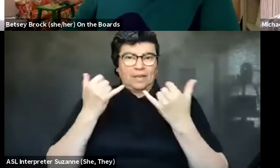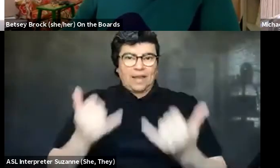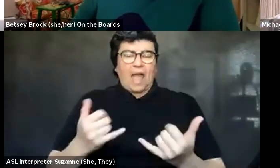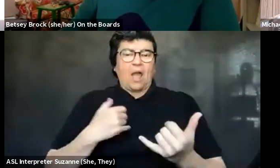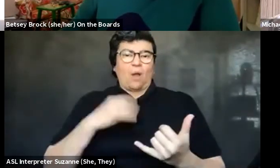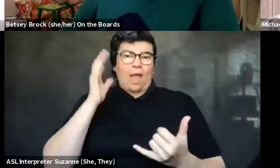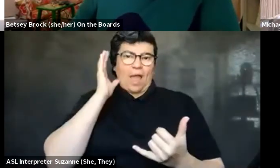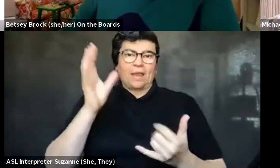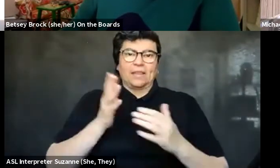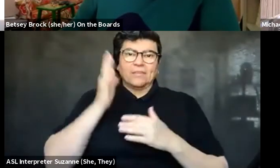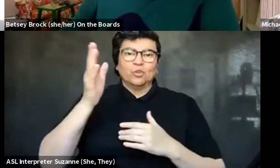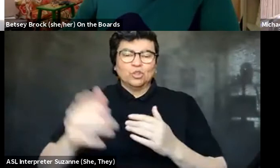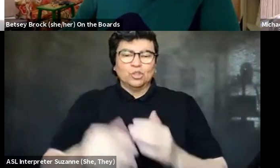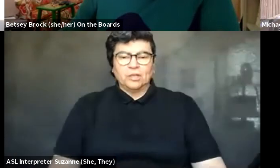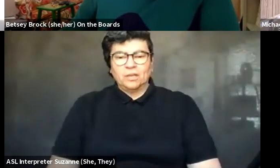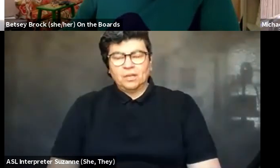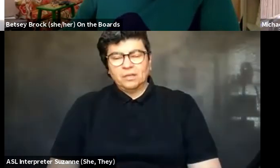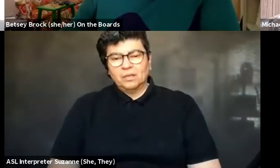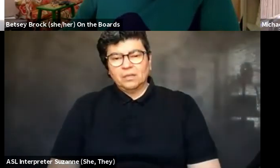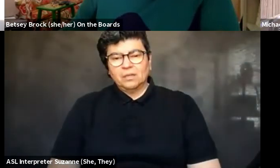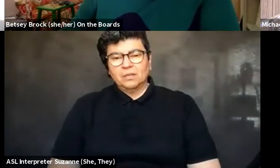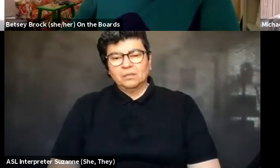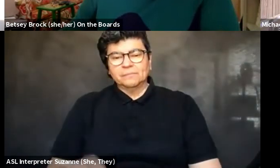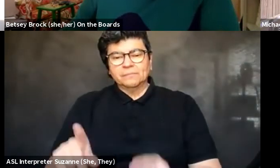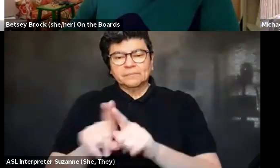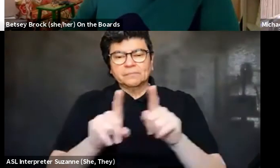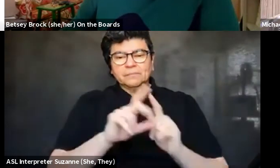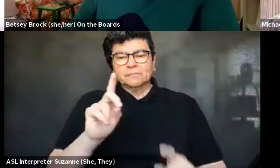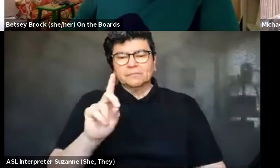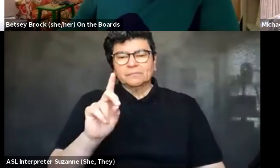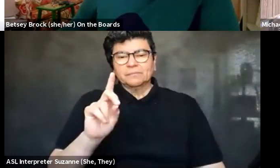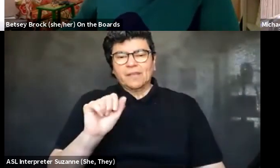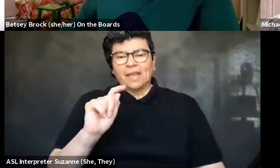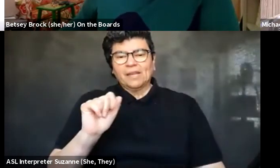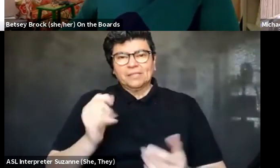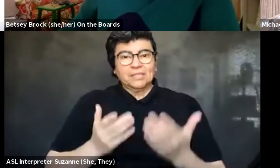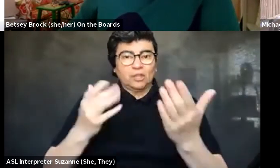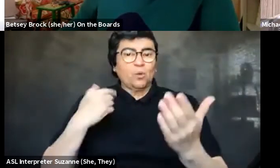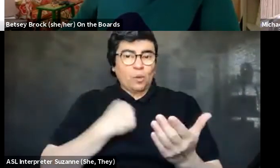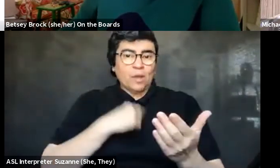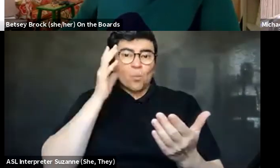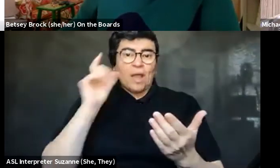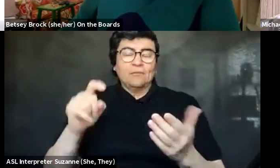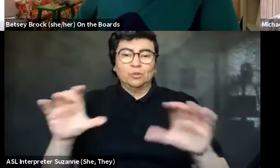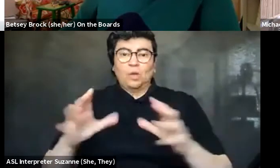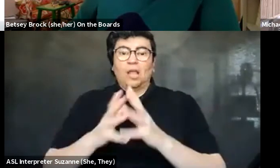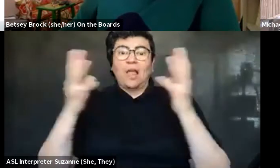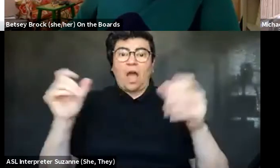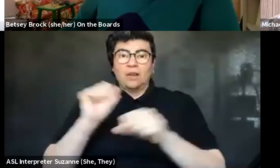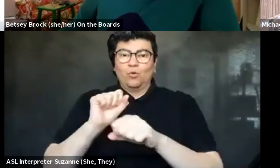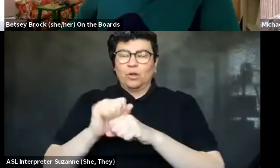future, because we know that as the data suggests, we're going to have to do a lot of work to bring our audiences